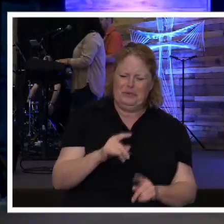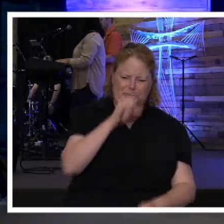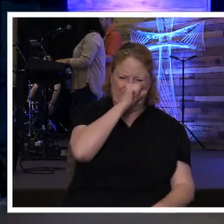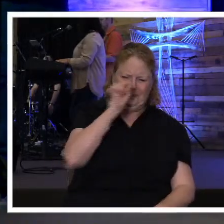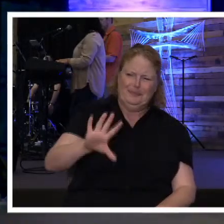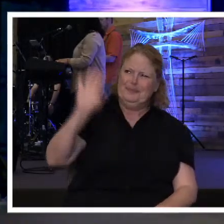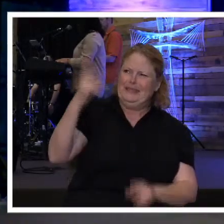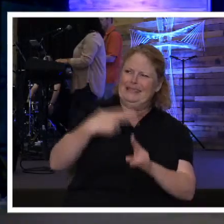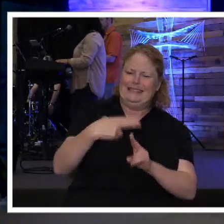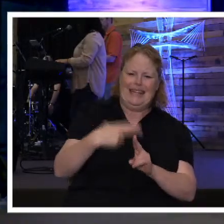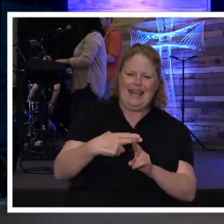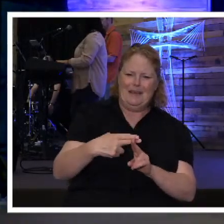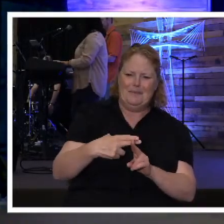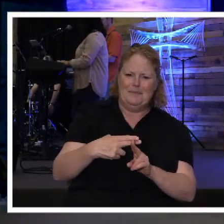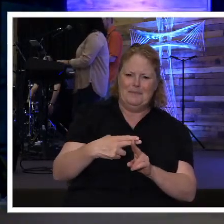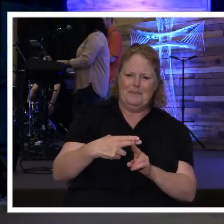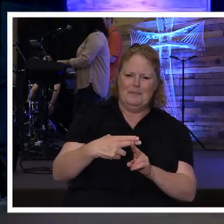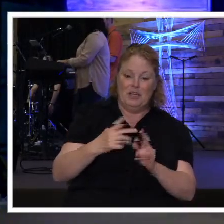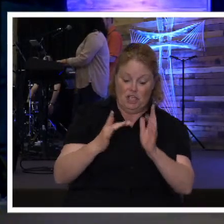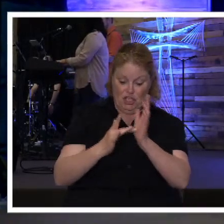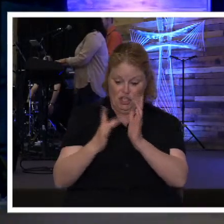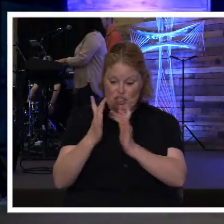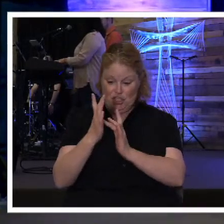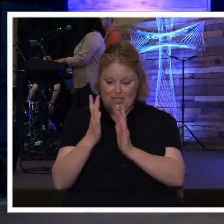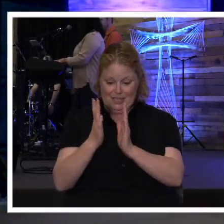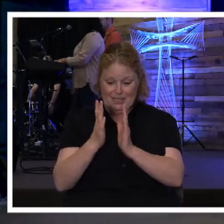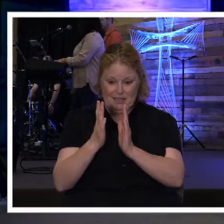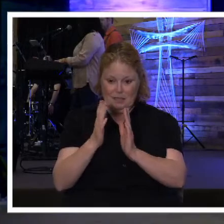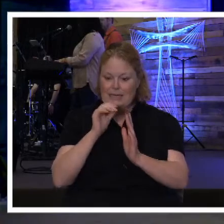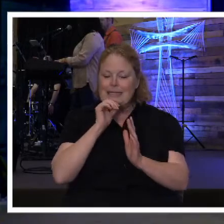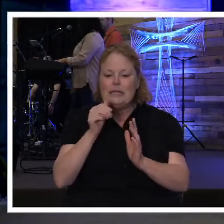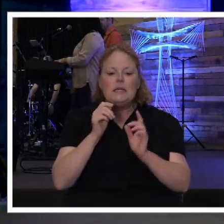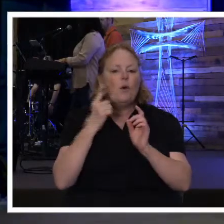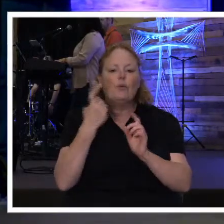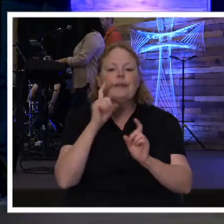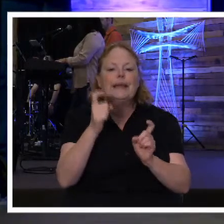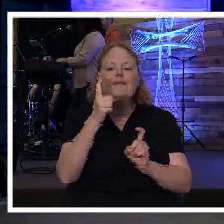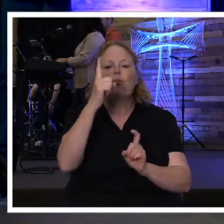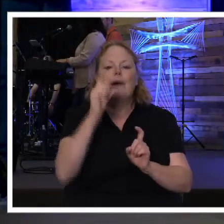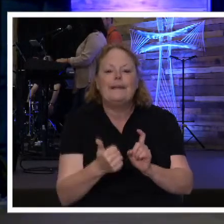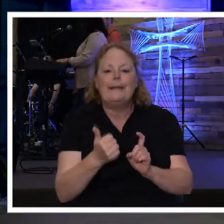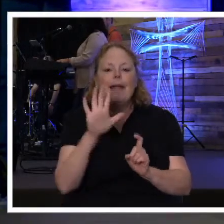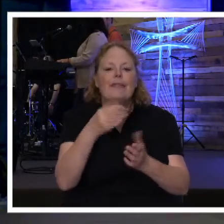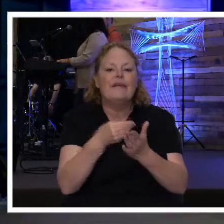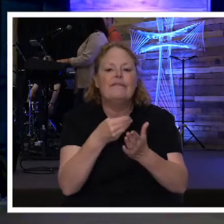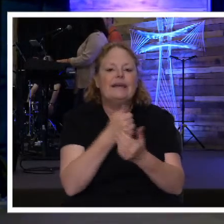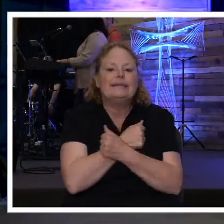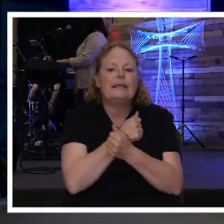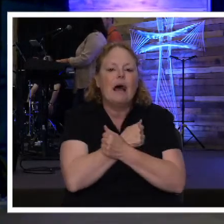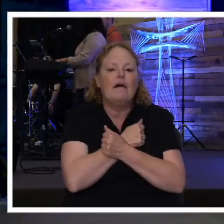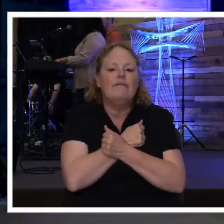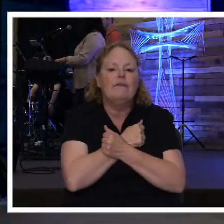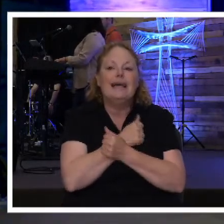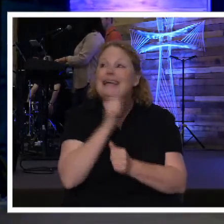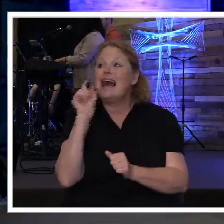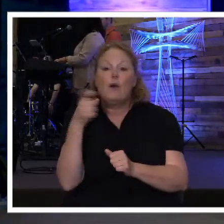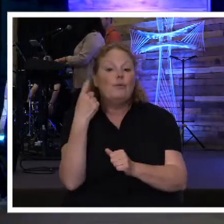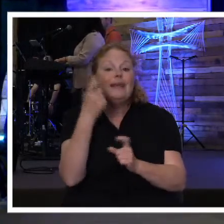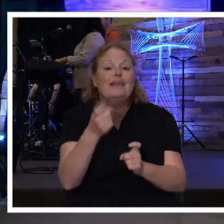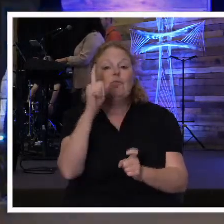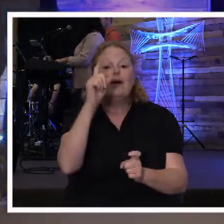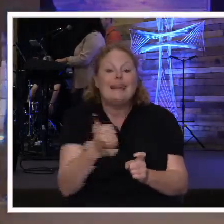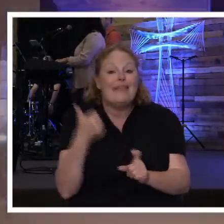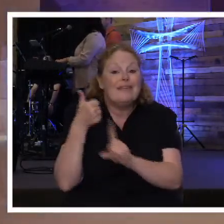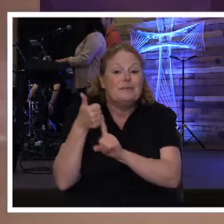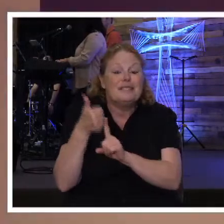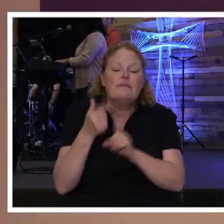Jesus didn't tithe his blood. He gave it all. And so back to the text that we launched with in